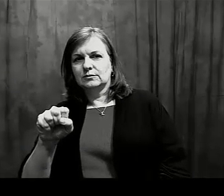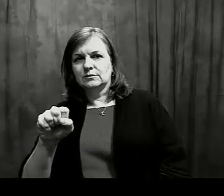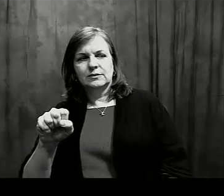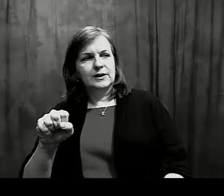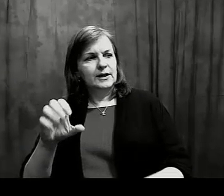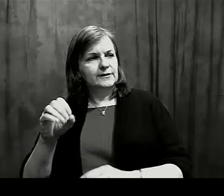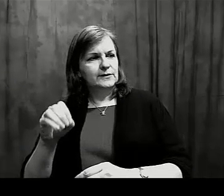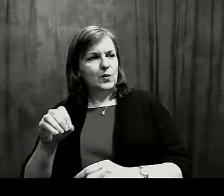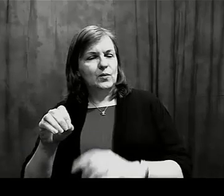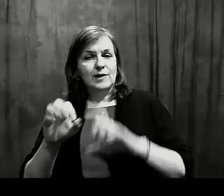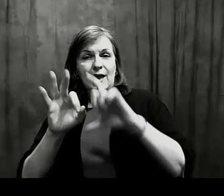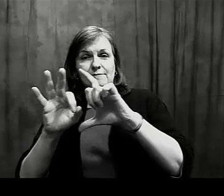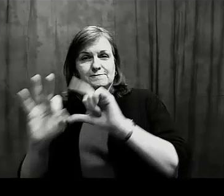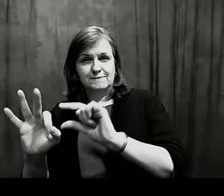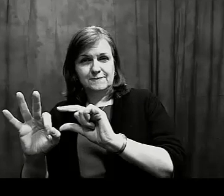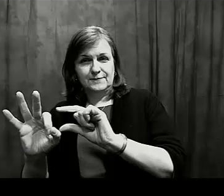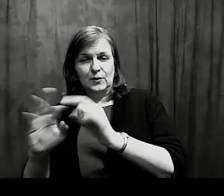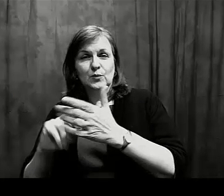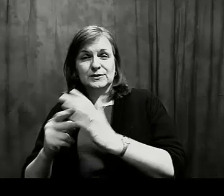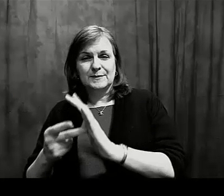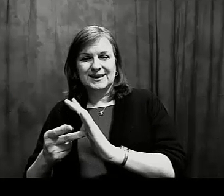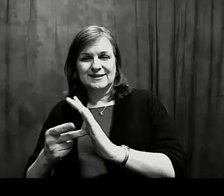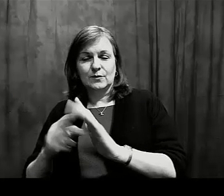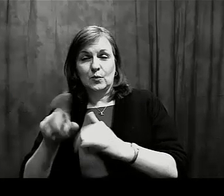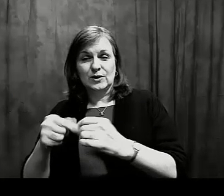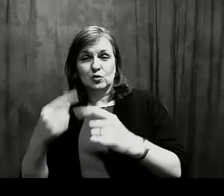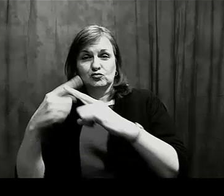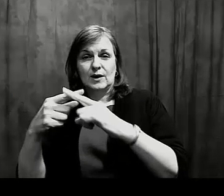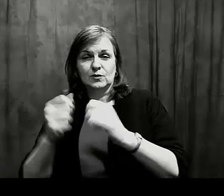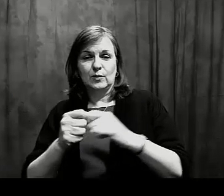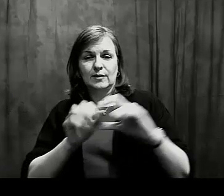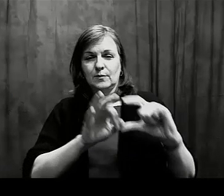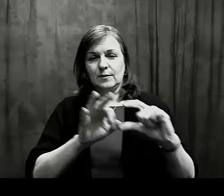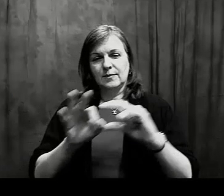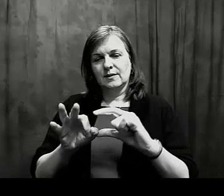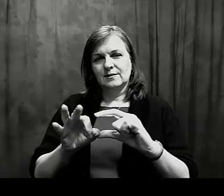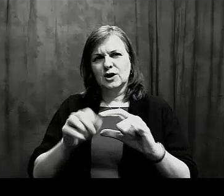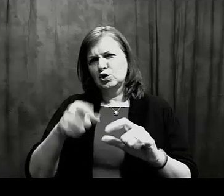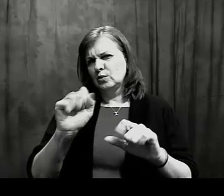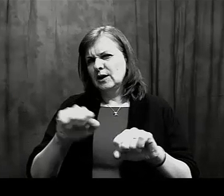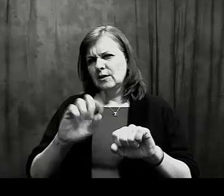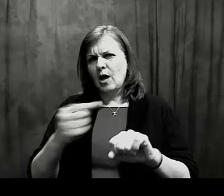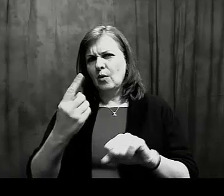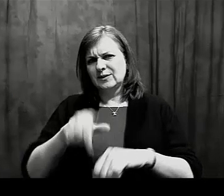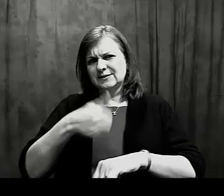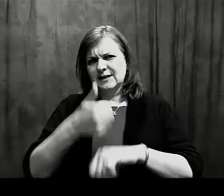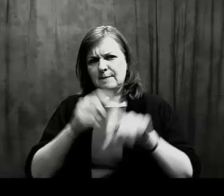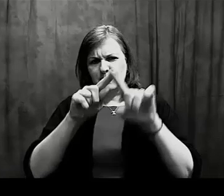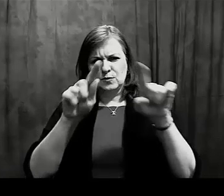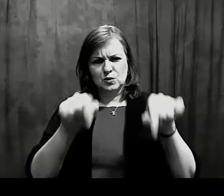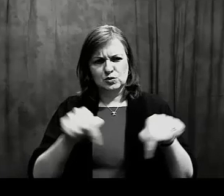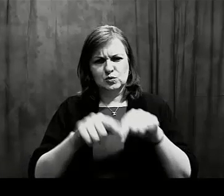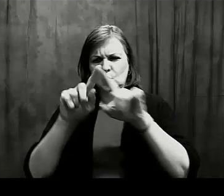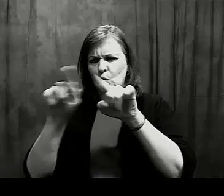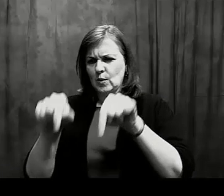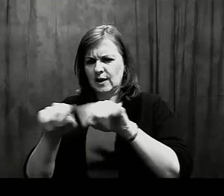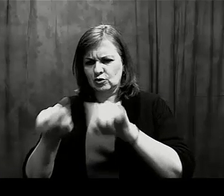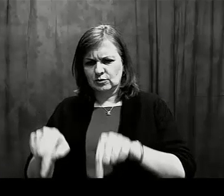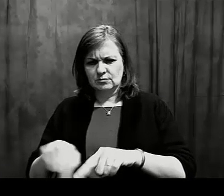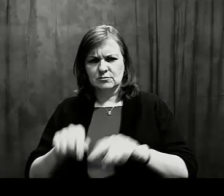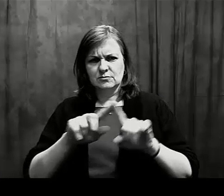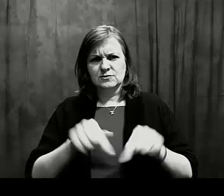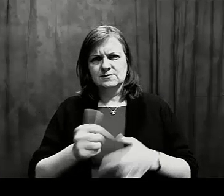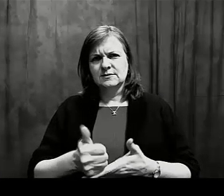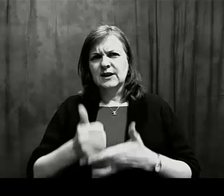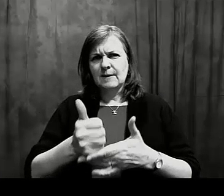heterozygote, that means that the possibility exists. If you set up your cross, remember you can always set up a